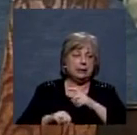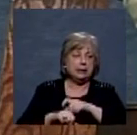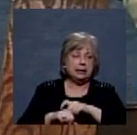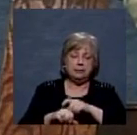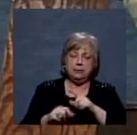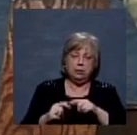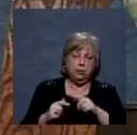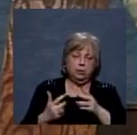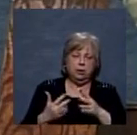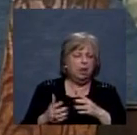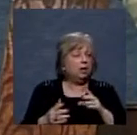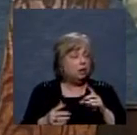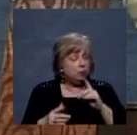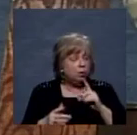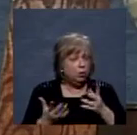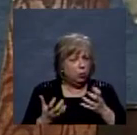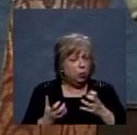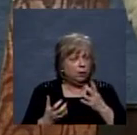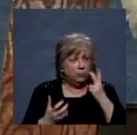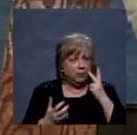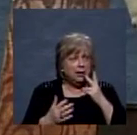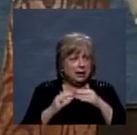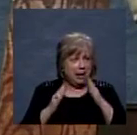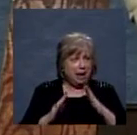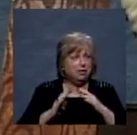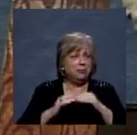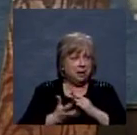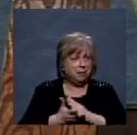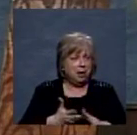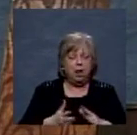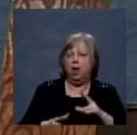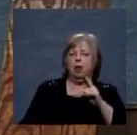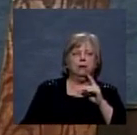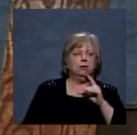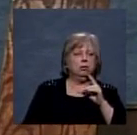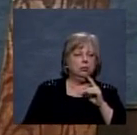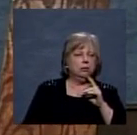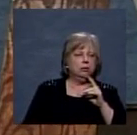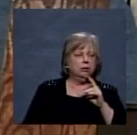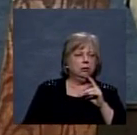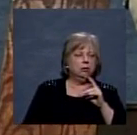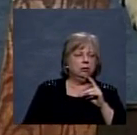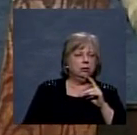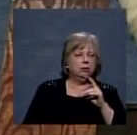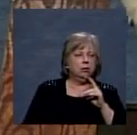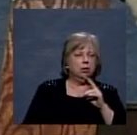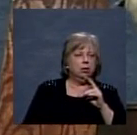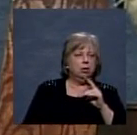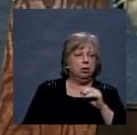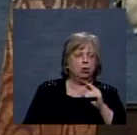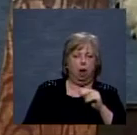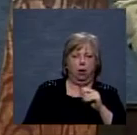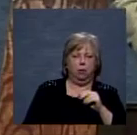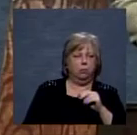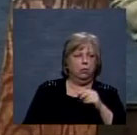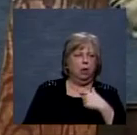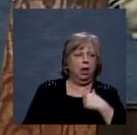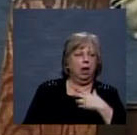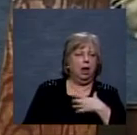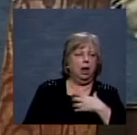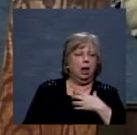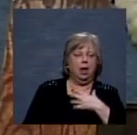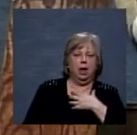they've. Did you wish to see that this house be demolished? Is that correct? No, I wish you, that in contacting and getting with your